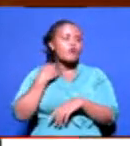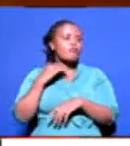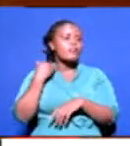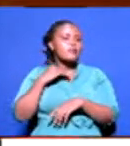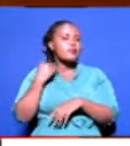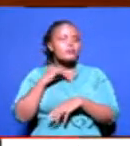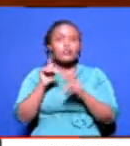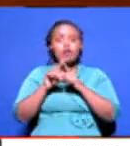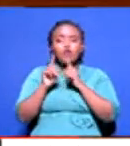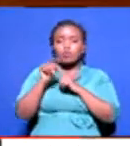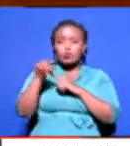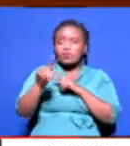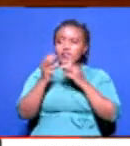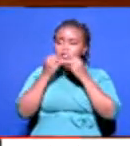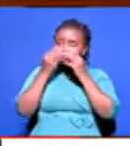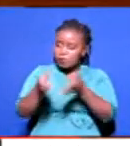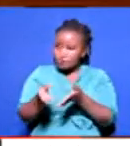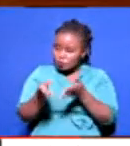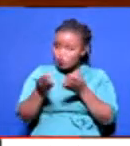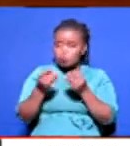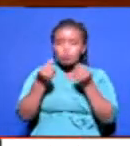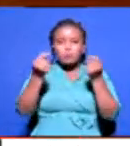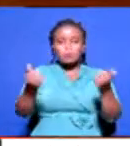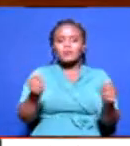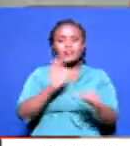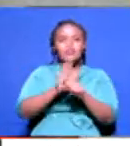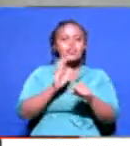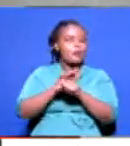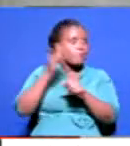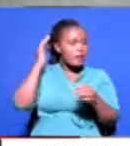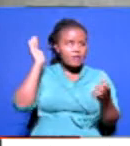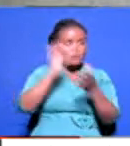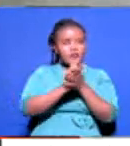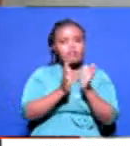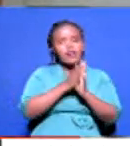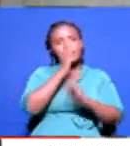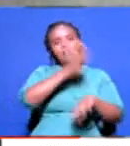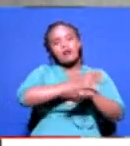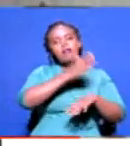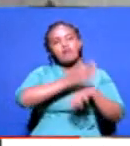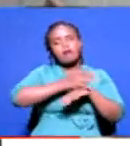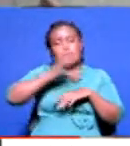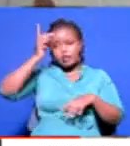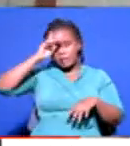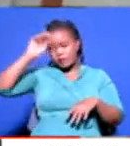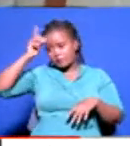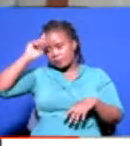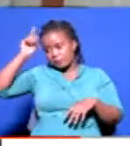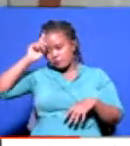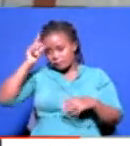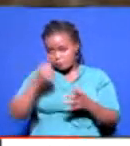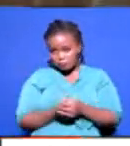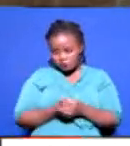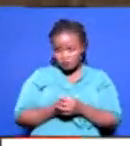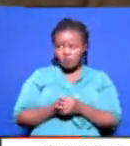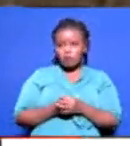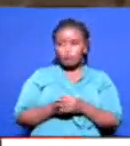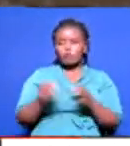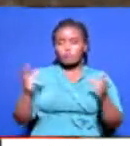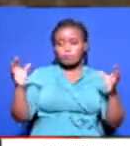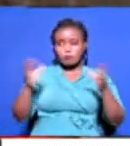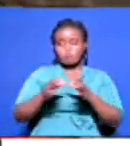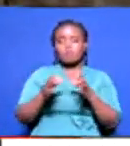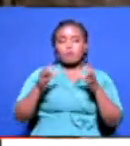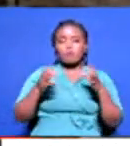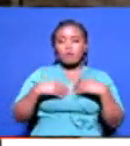the silence in terms of myths, taboos, beliefs, and misconceptions. The Kenya National Guidelines for Implementation of Urban Sanitation document